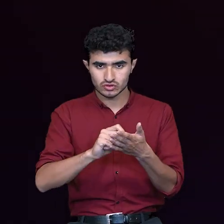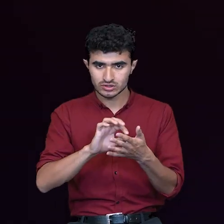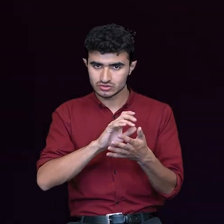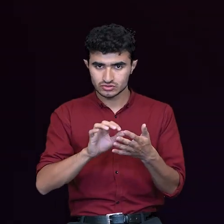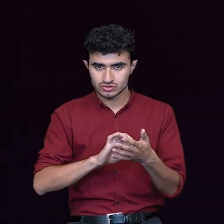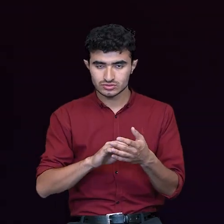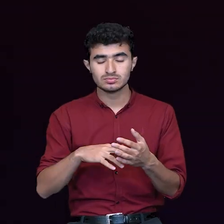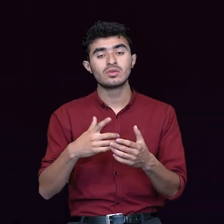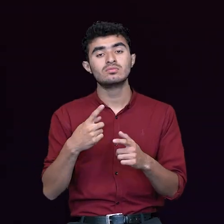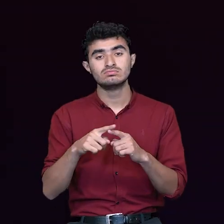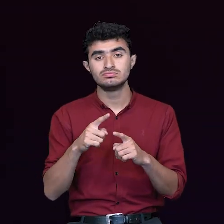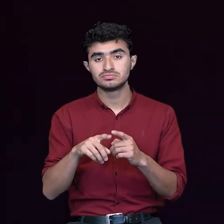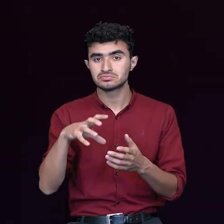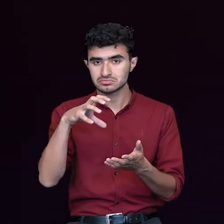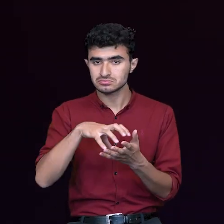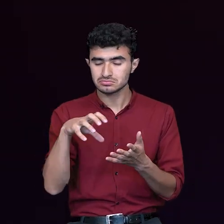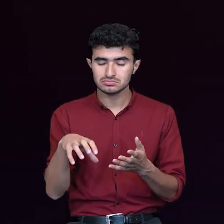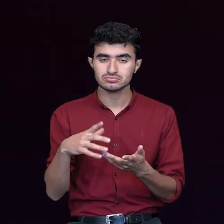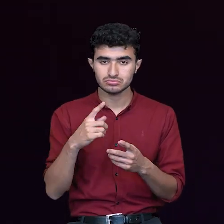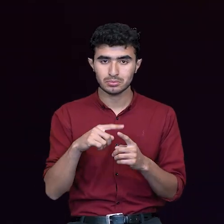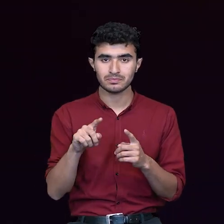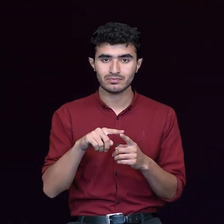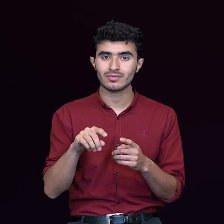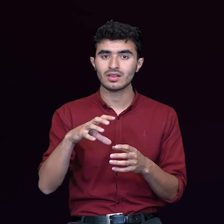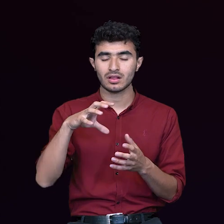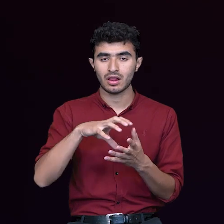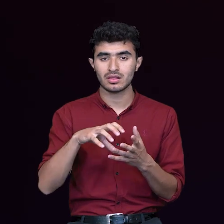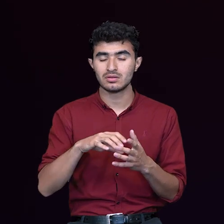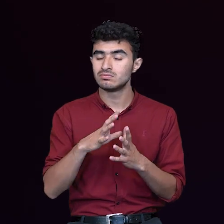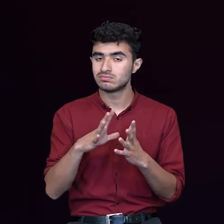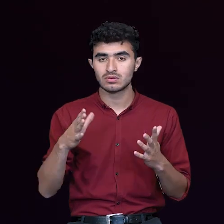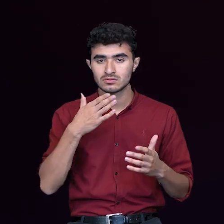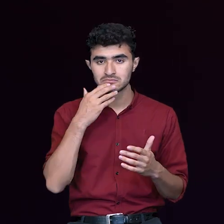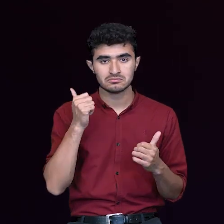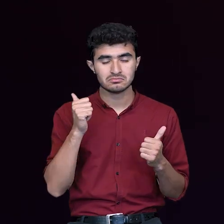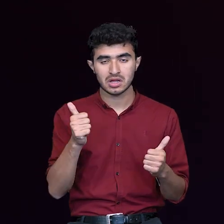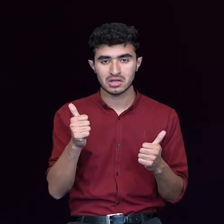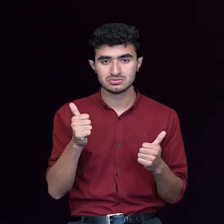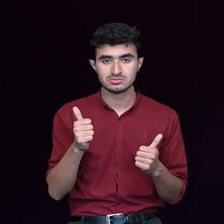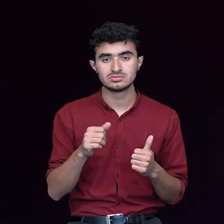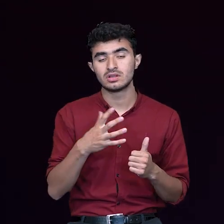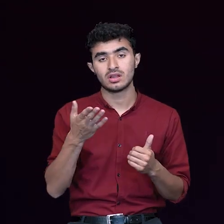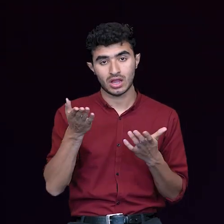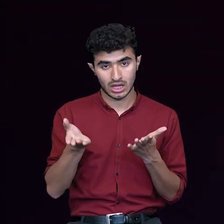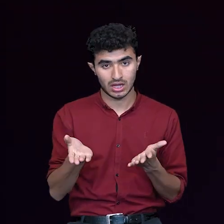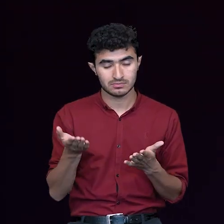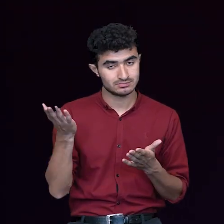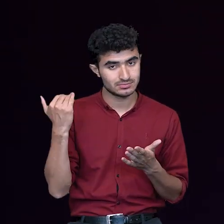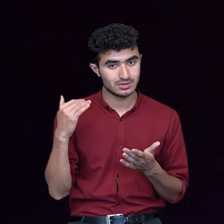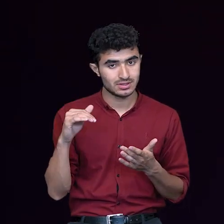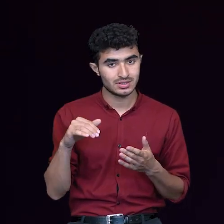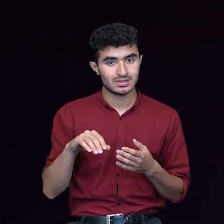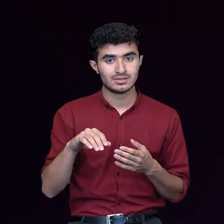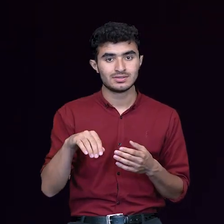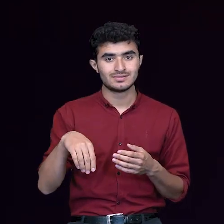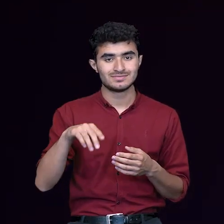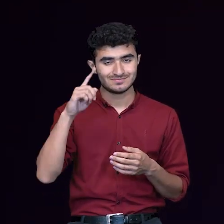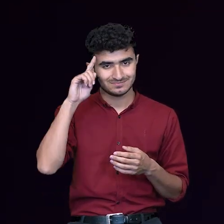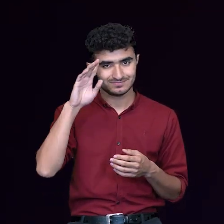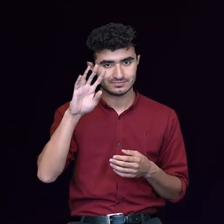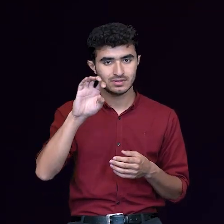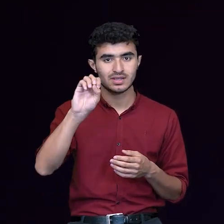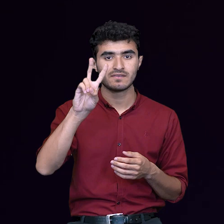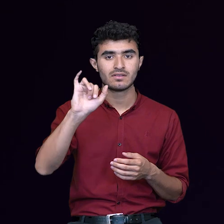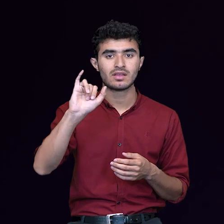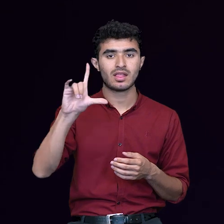directing, writing, Martin Scorsese, Steven Spielberg, George Lucas, Quentin Tarantino.